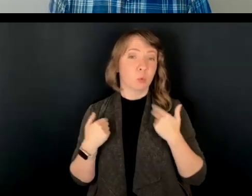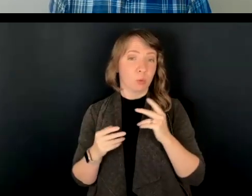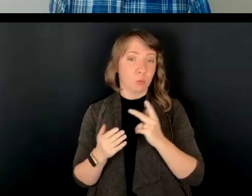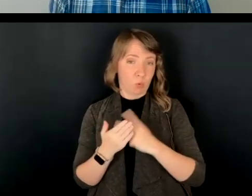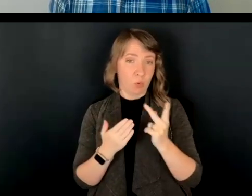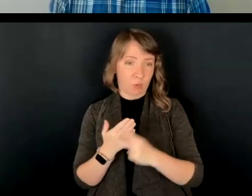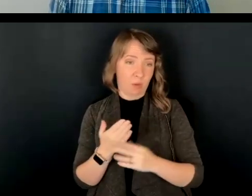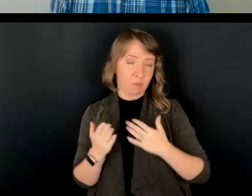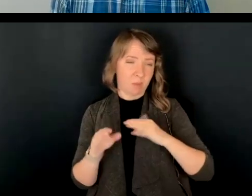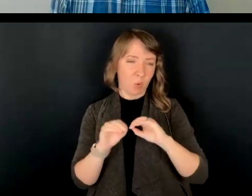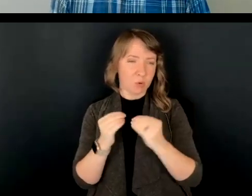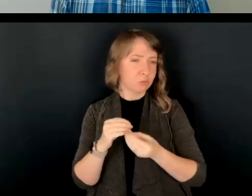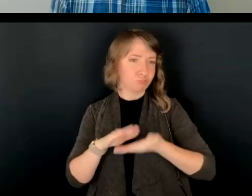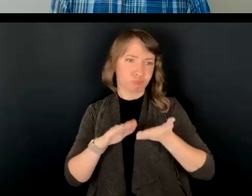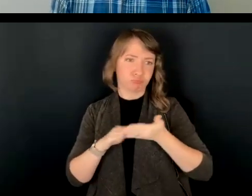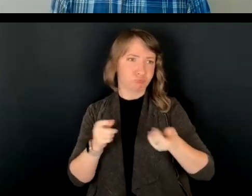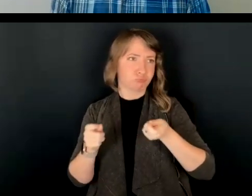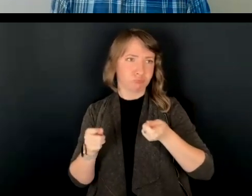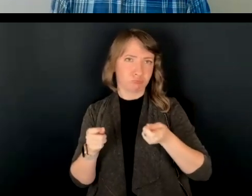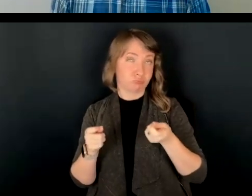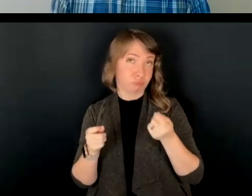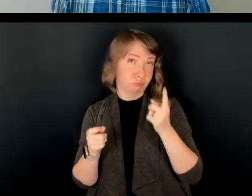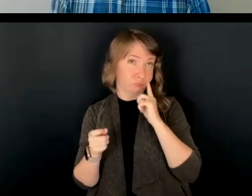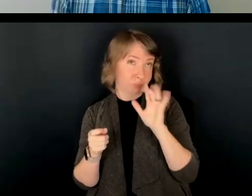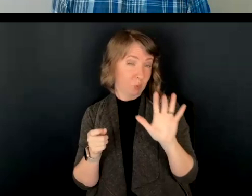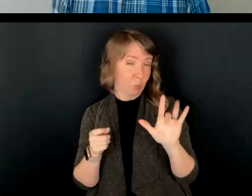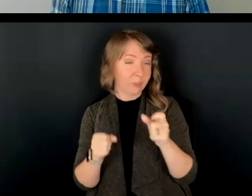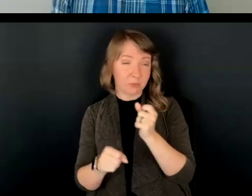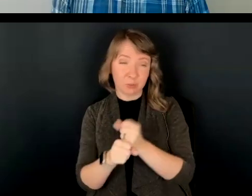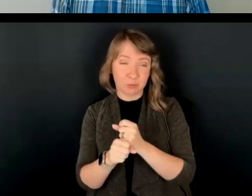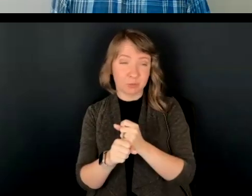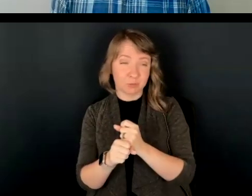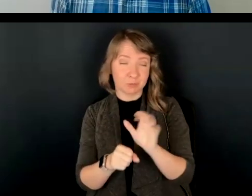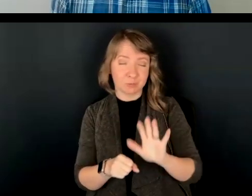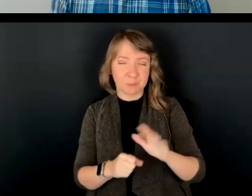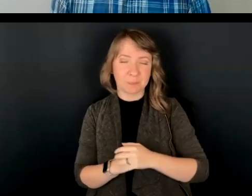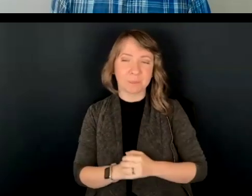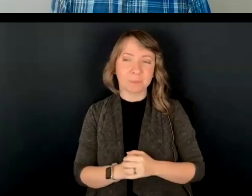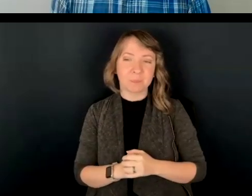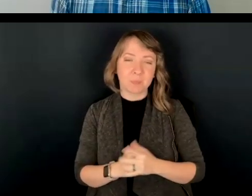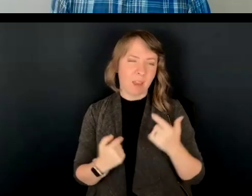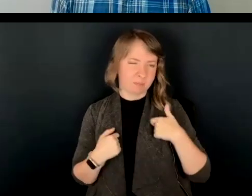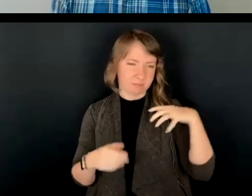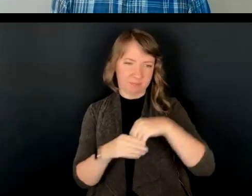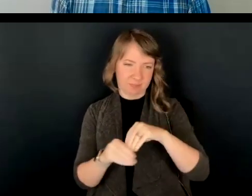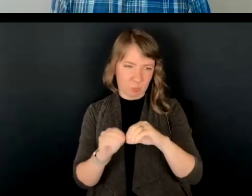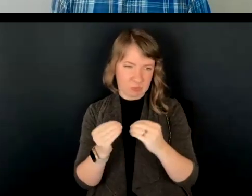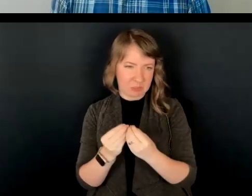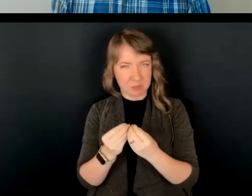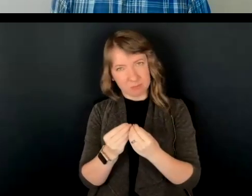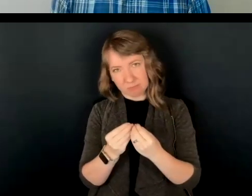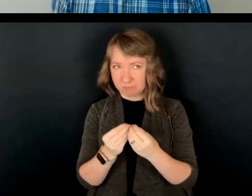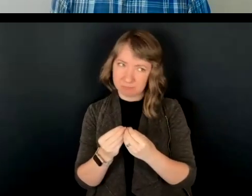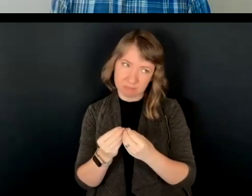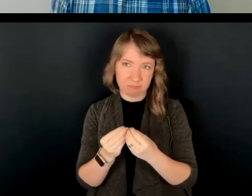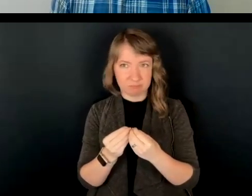organization has been running for, I think, 25 years or so. I've personally been with the organization closer to